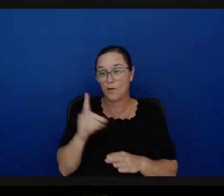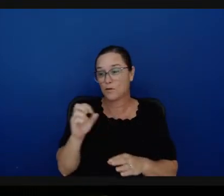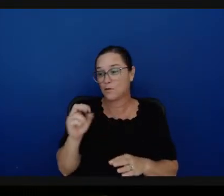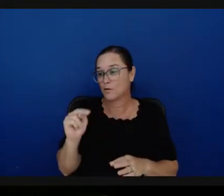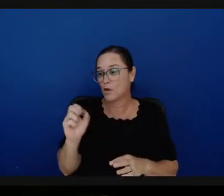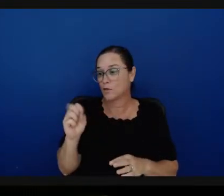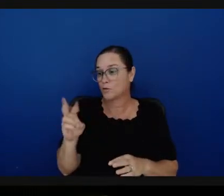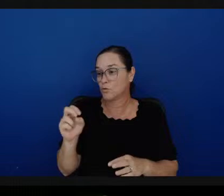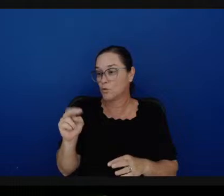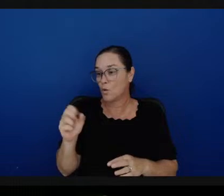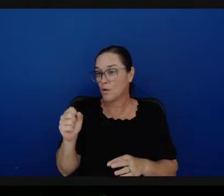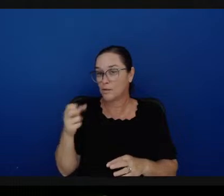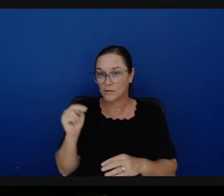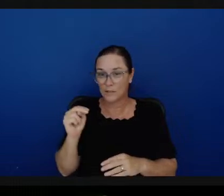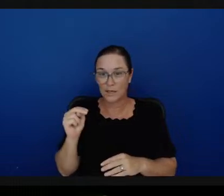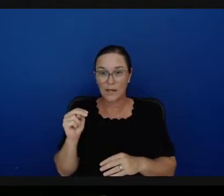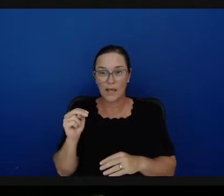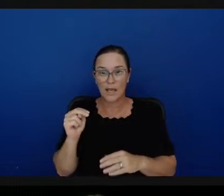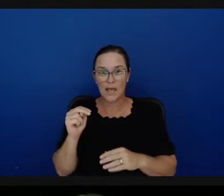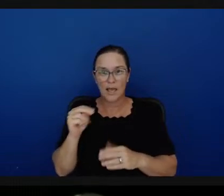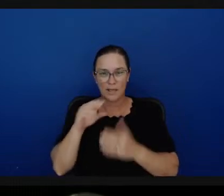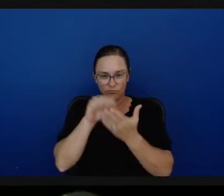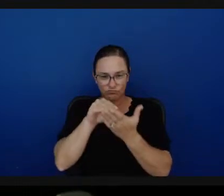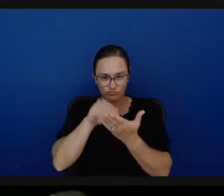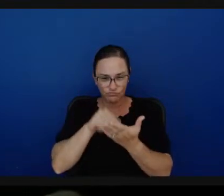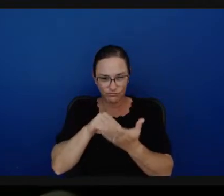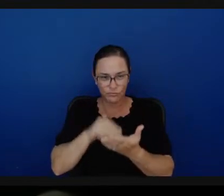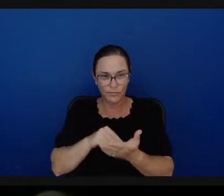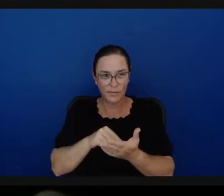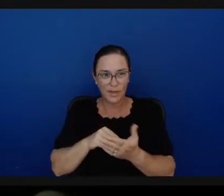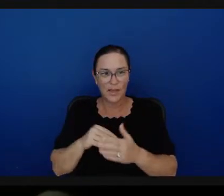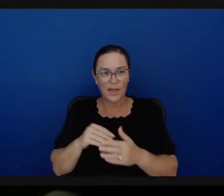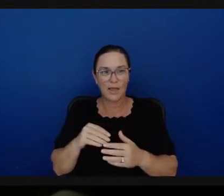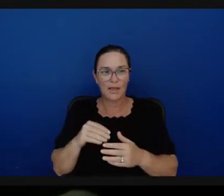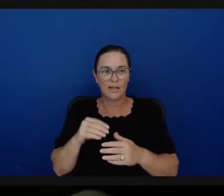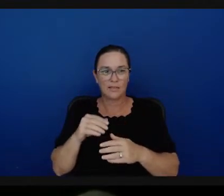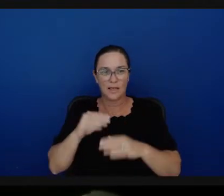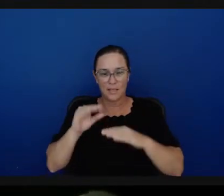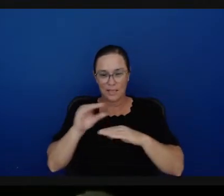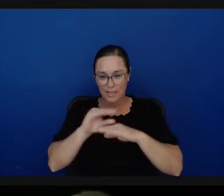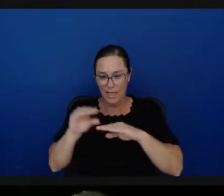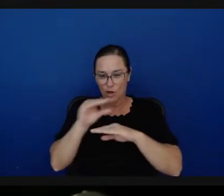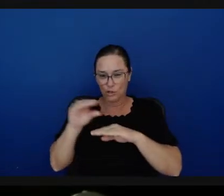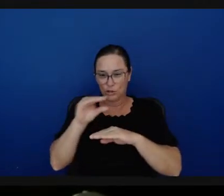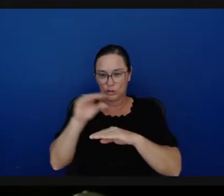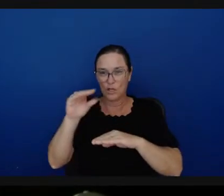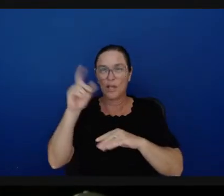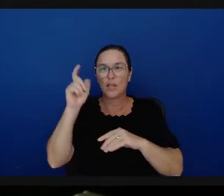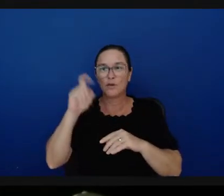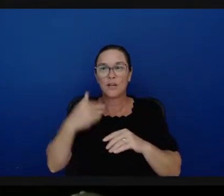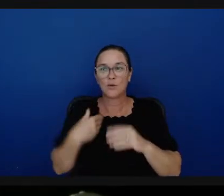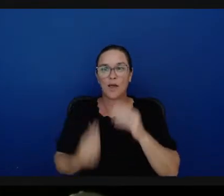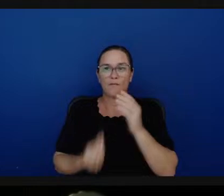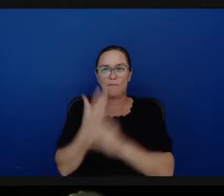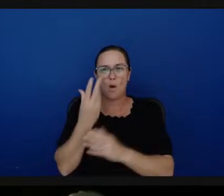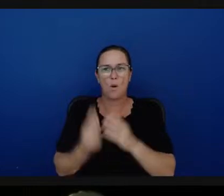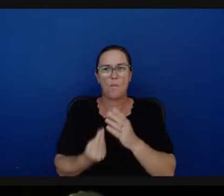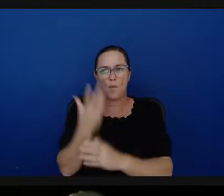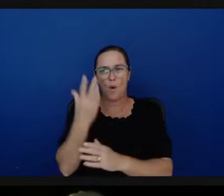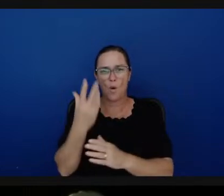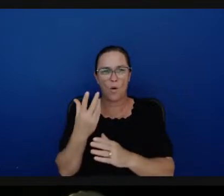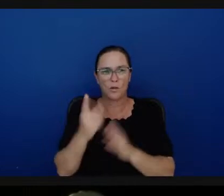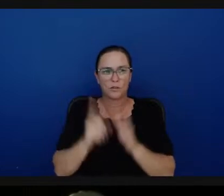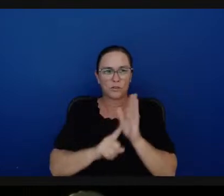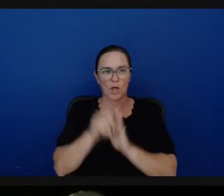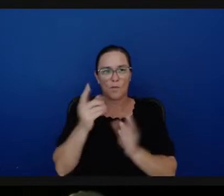mapped out these layers of reticulite, which is like the pumice, right? You have to have a pretty tall fountain of lava, usually more than